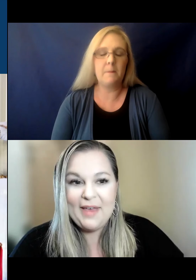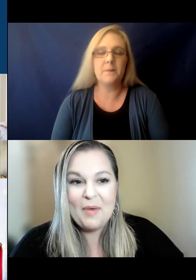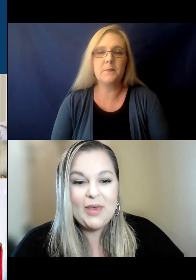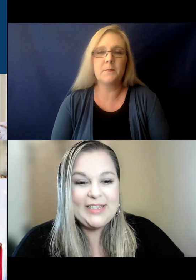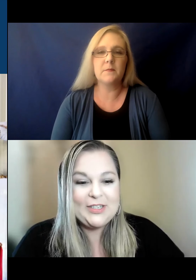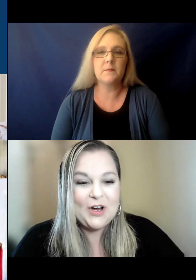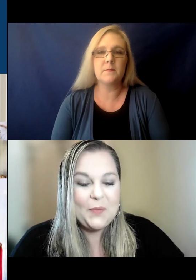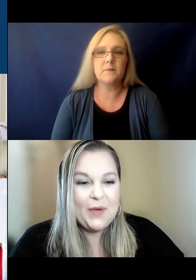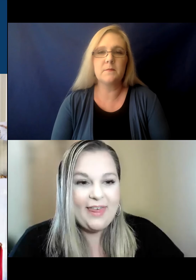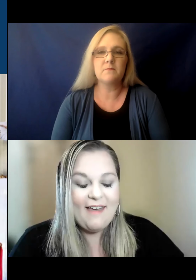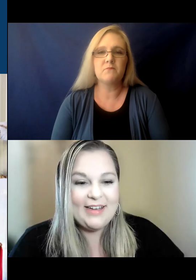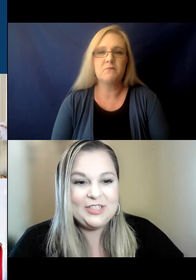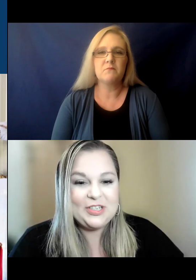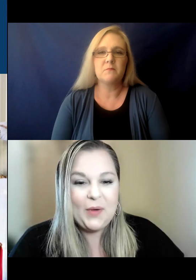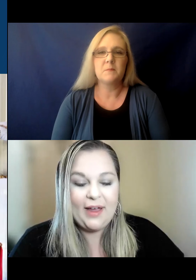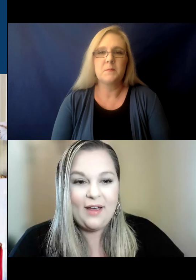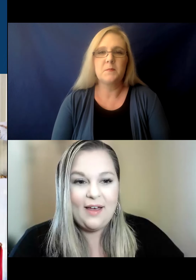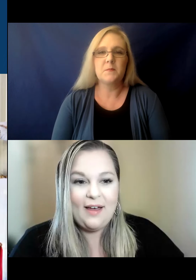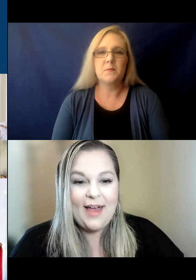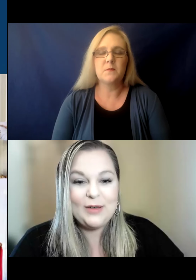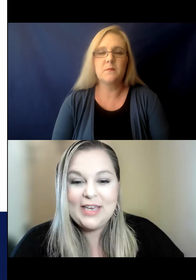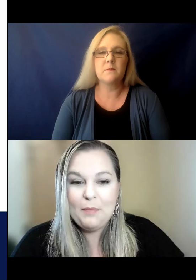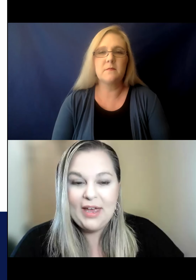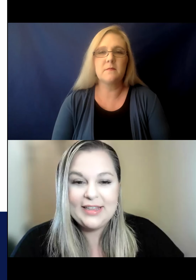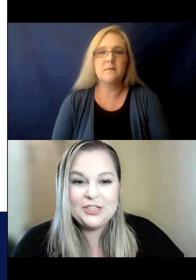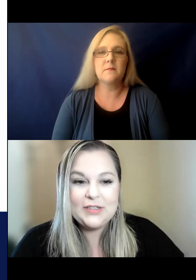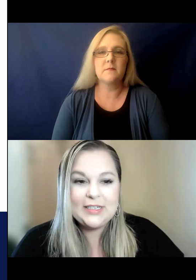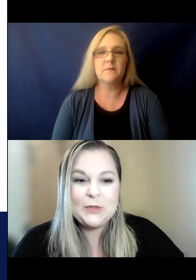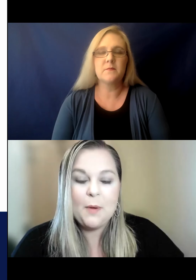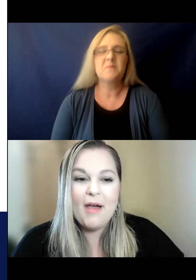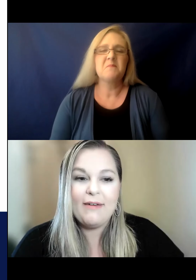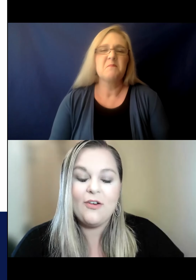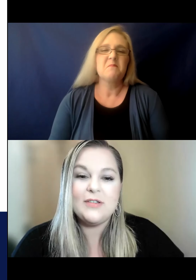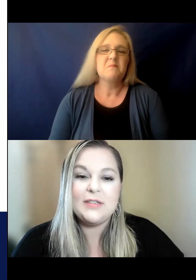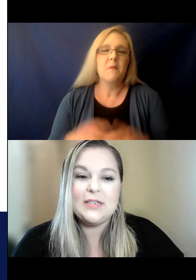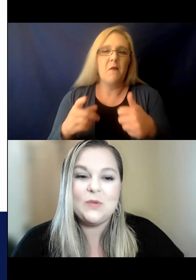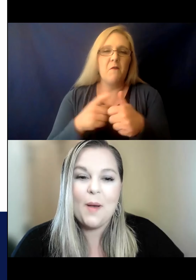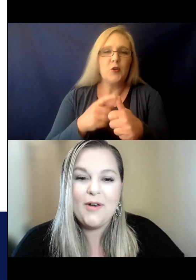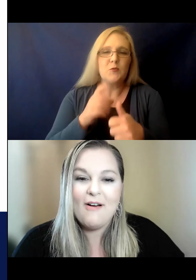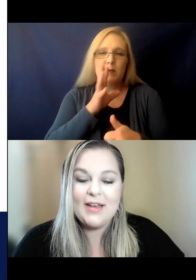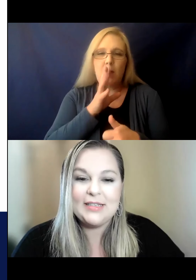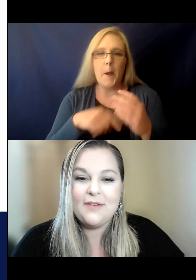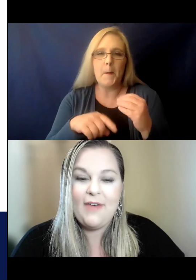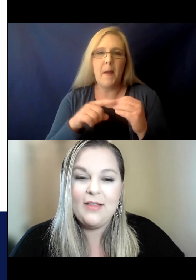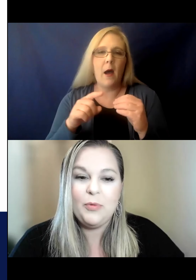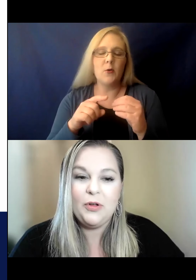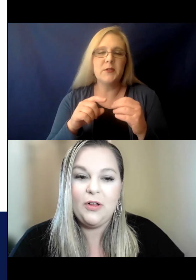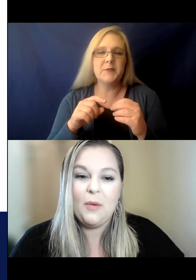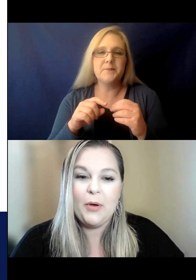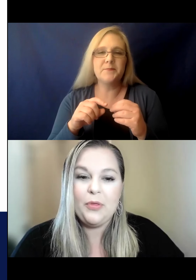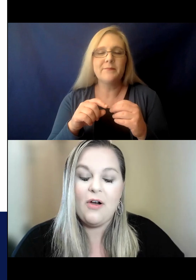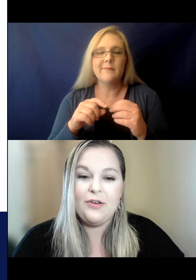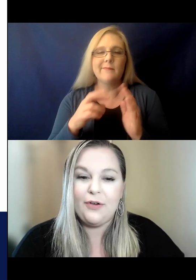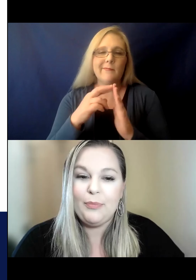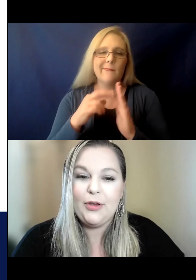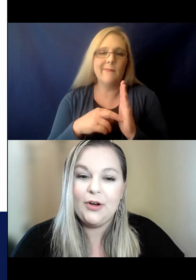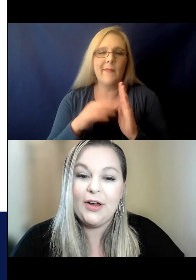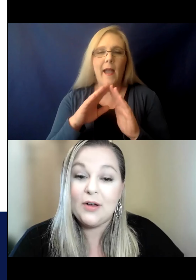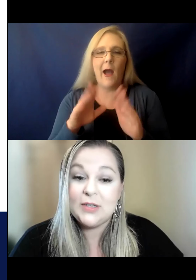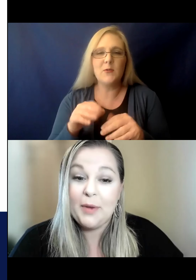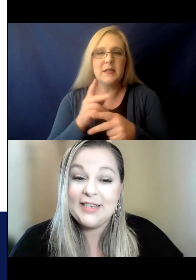All right, maybe we can start with just a quick housekeeping and logistics reminders. This webinar is available both on